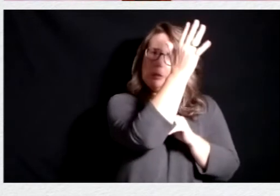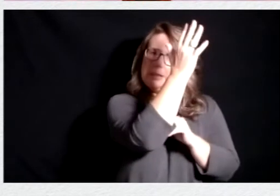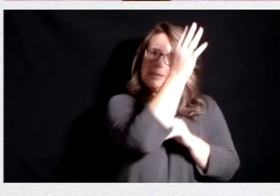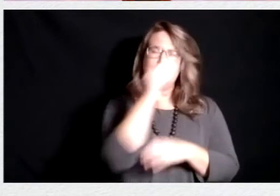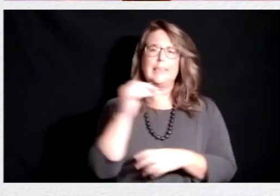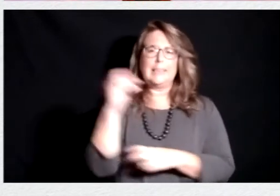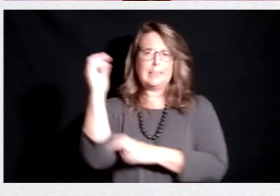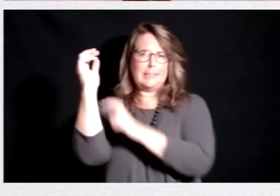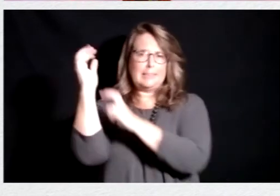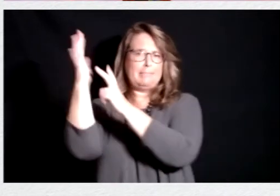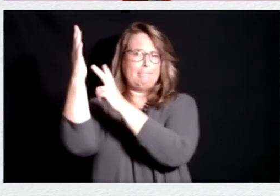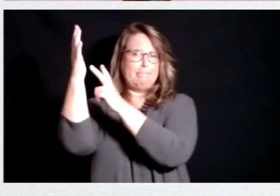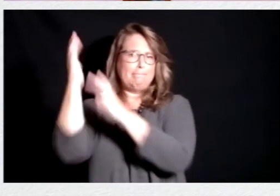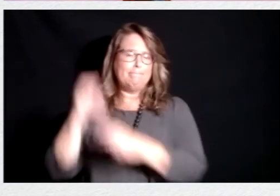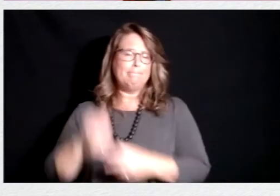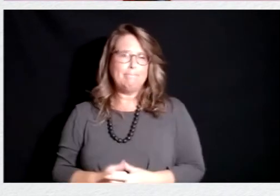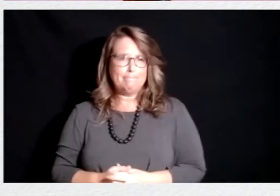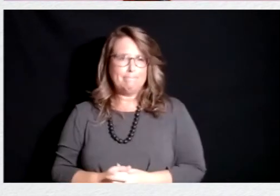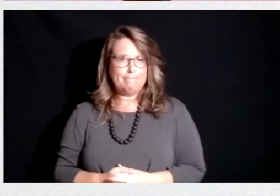gusta subirme a los árboles.